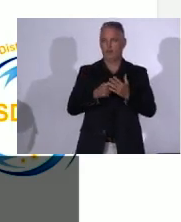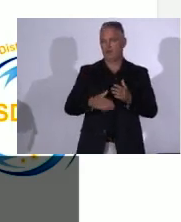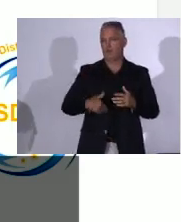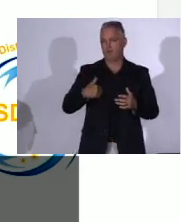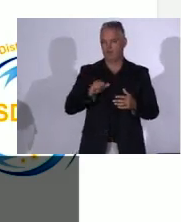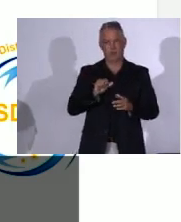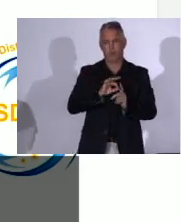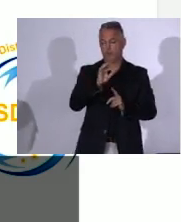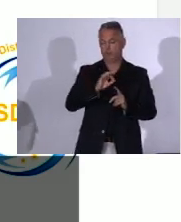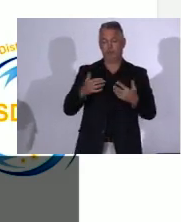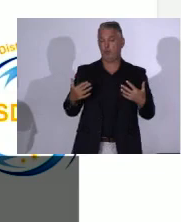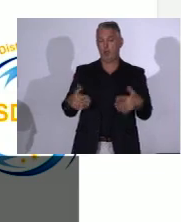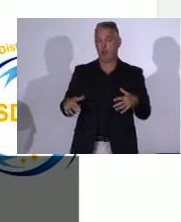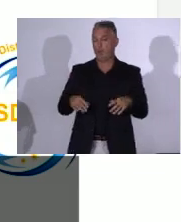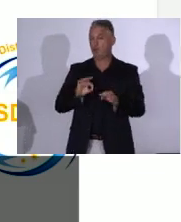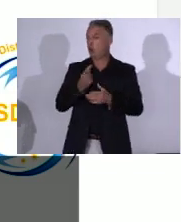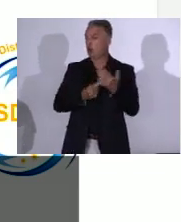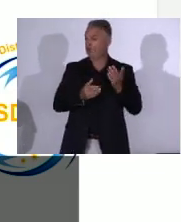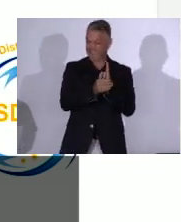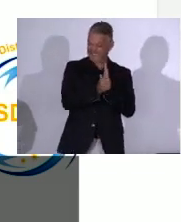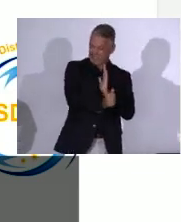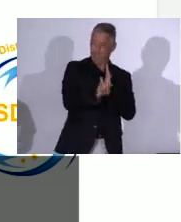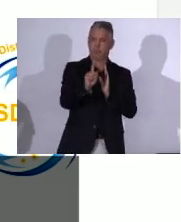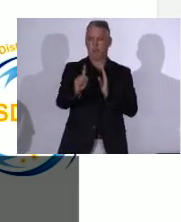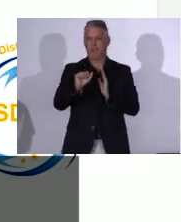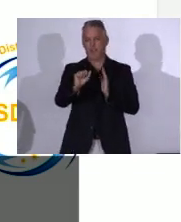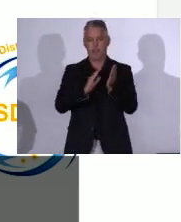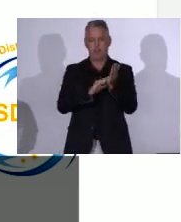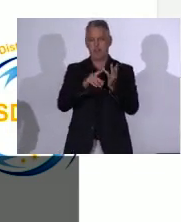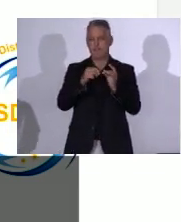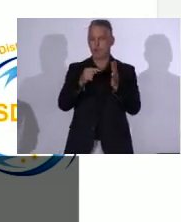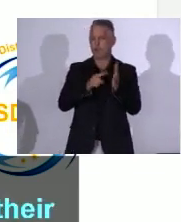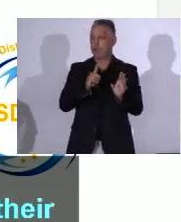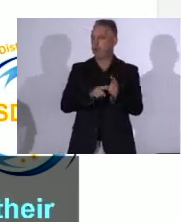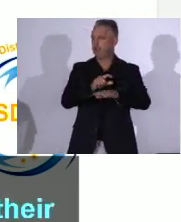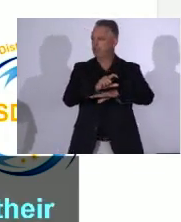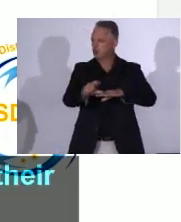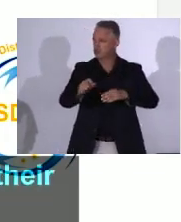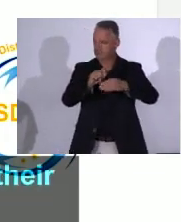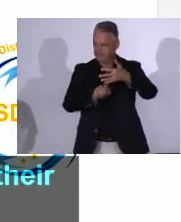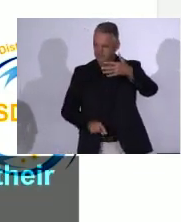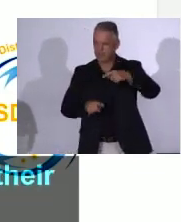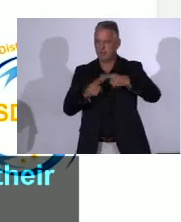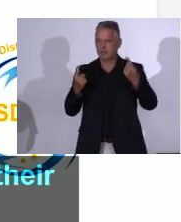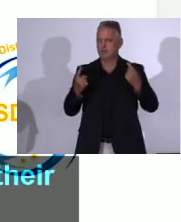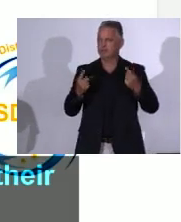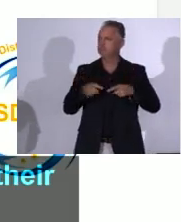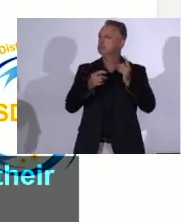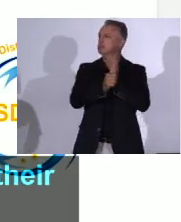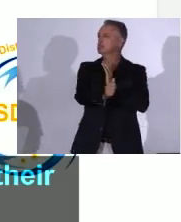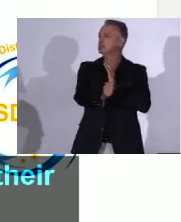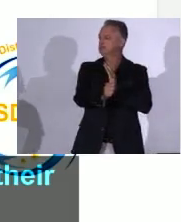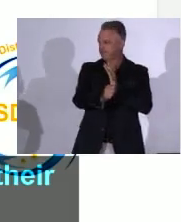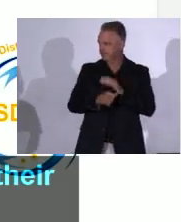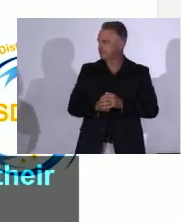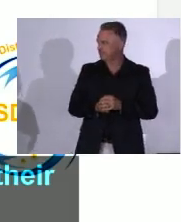improvement also that it gives with mobility and helps them with their activities of daily living as well. So people have got some real benefits out of that. I have